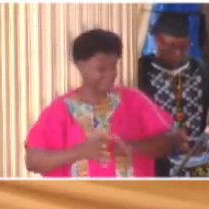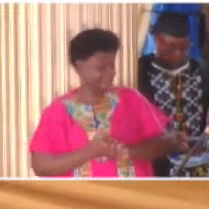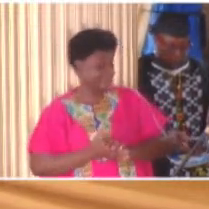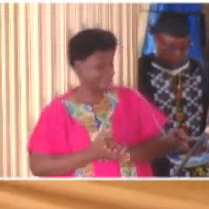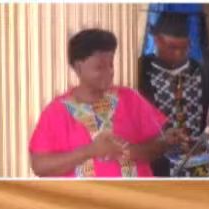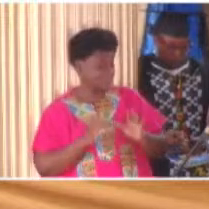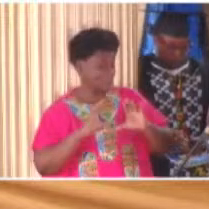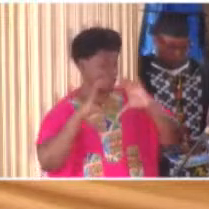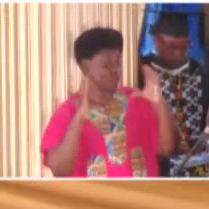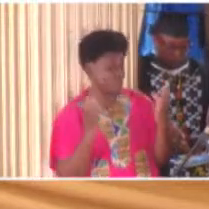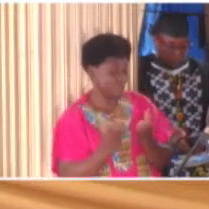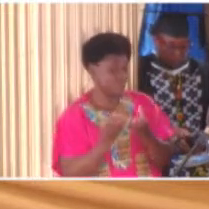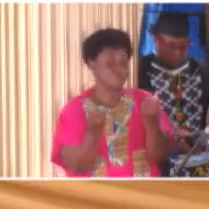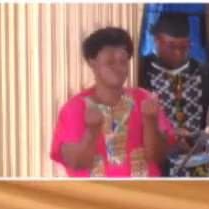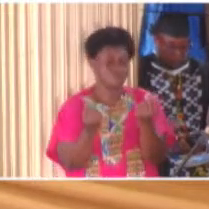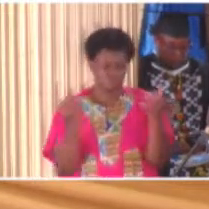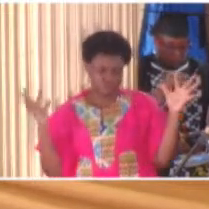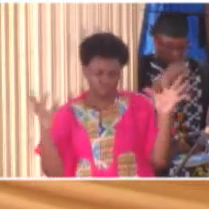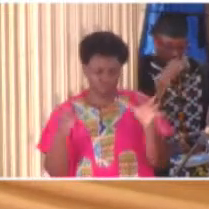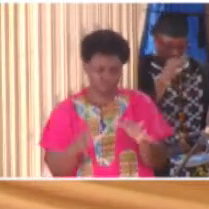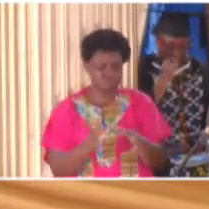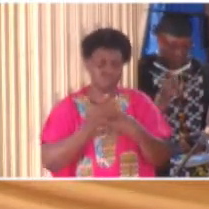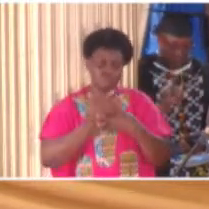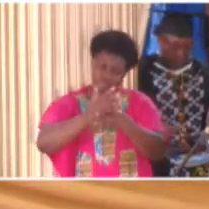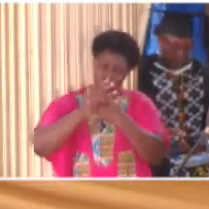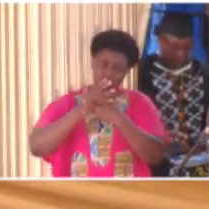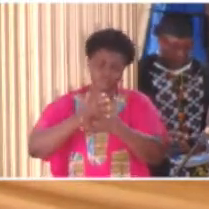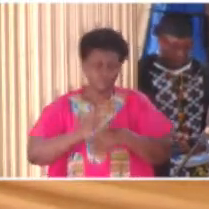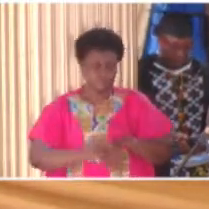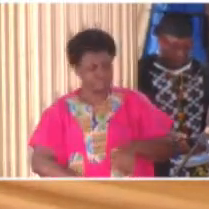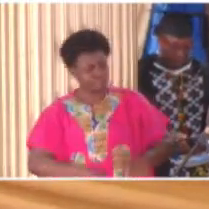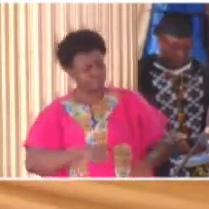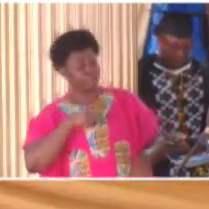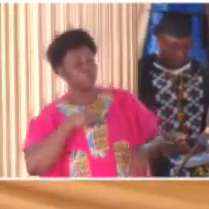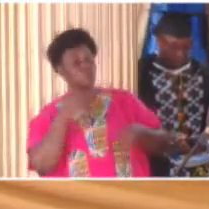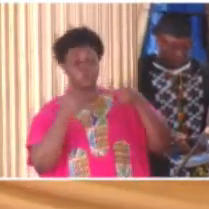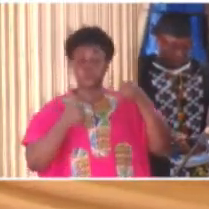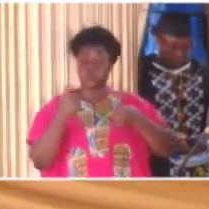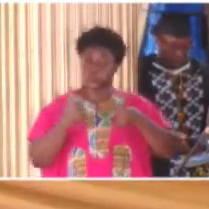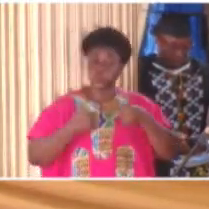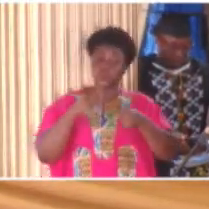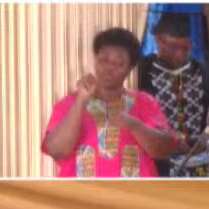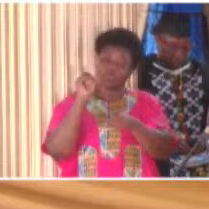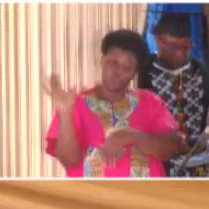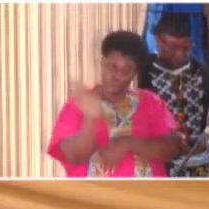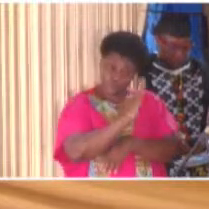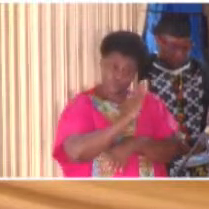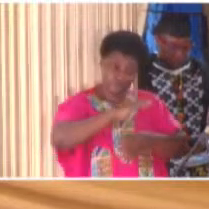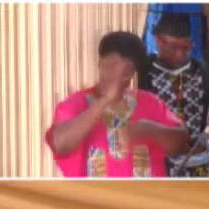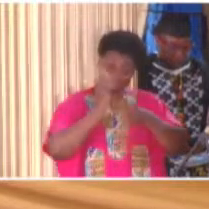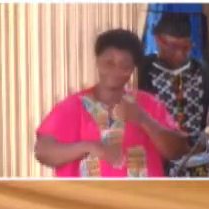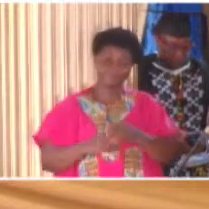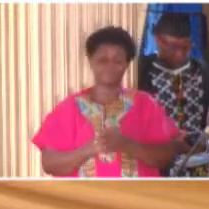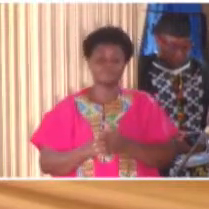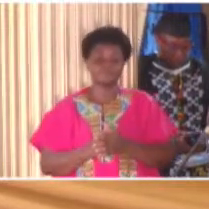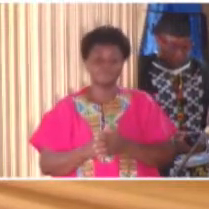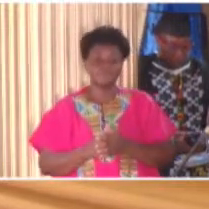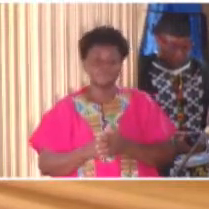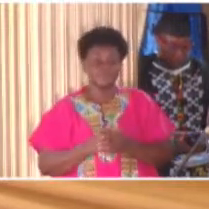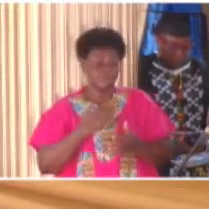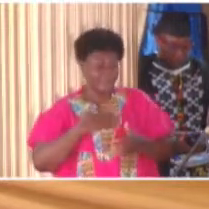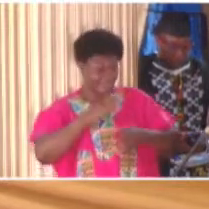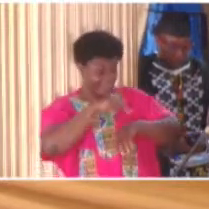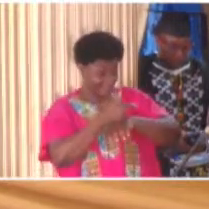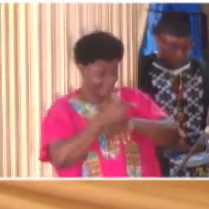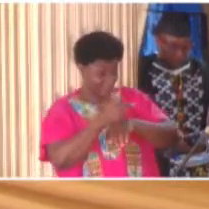community, we come together to share our pride and joy in your accomplishments. My dear graduating